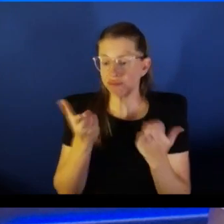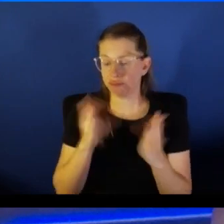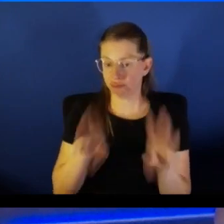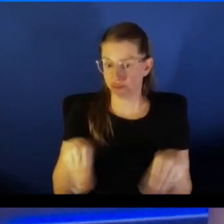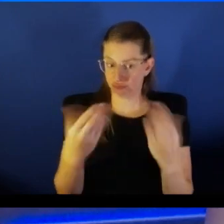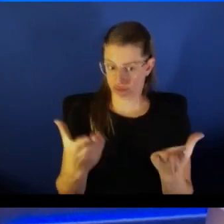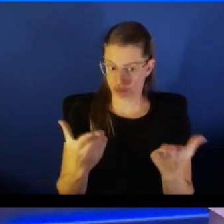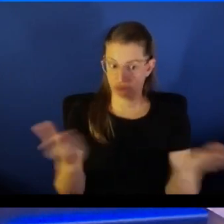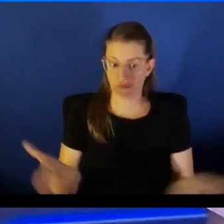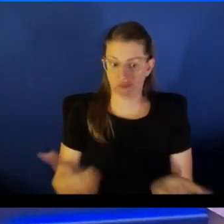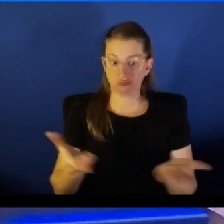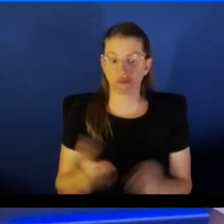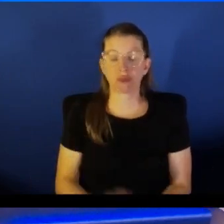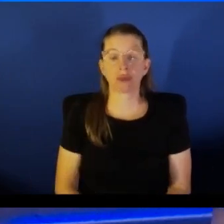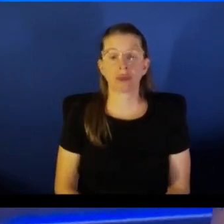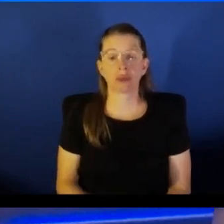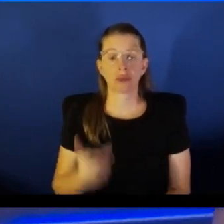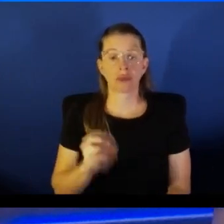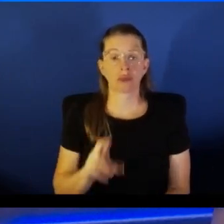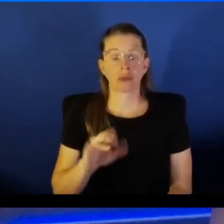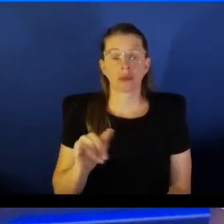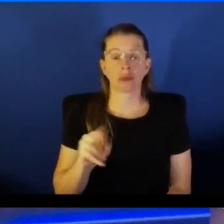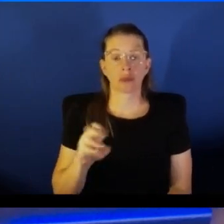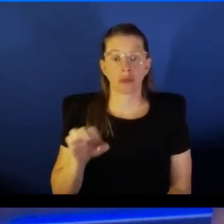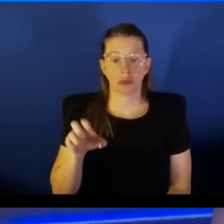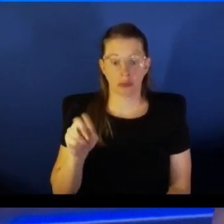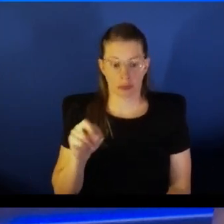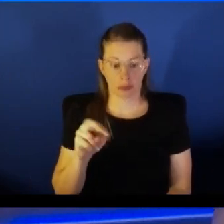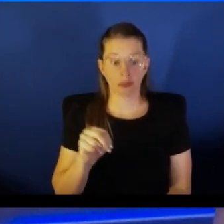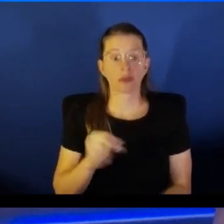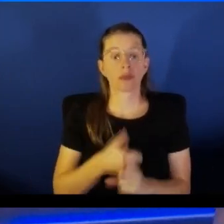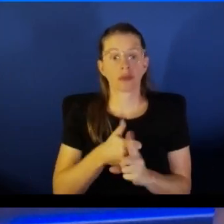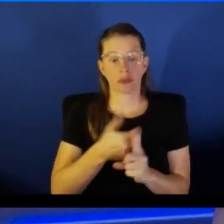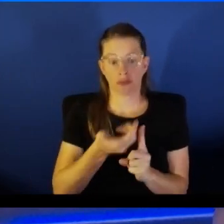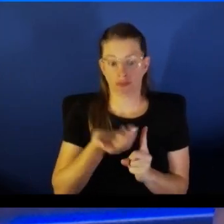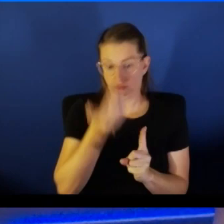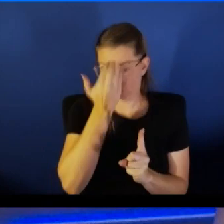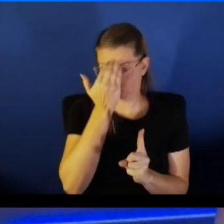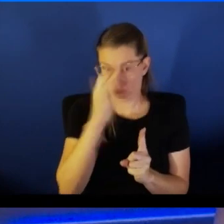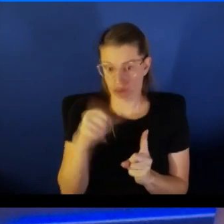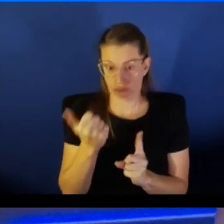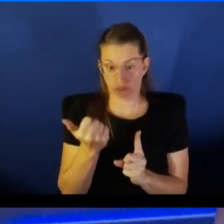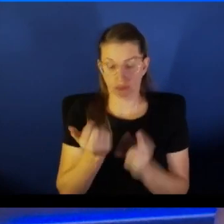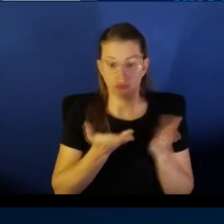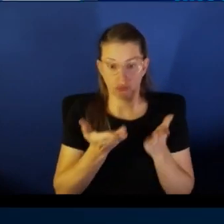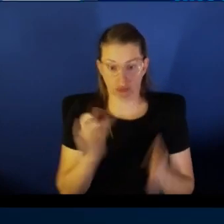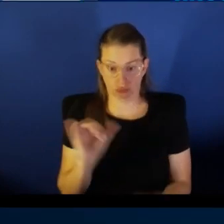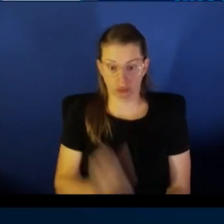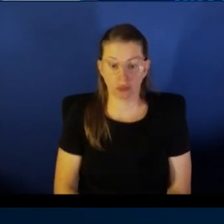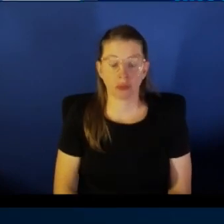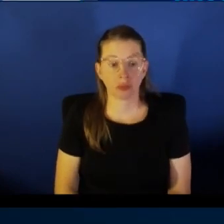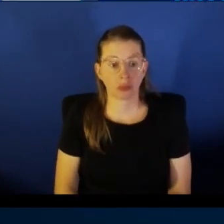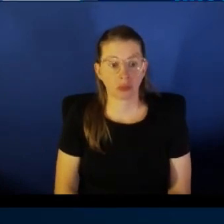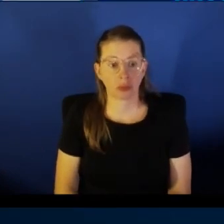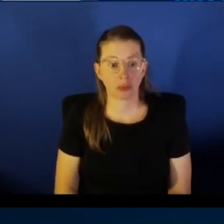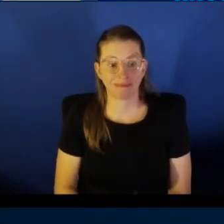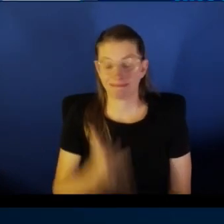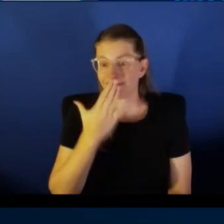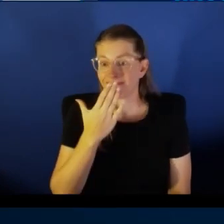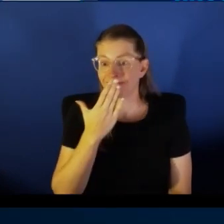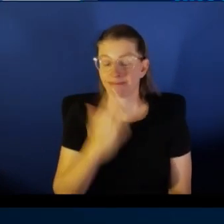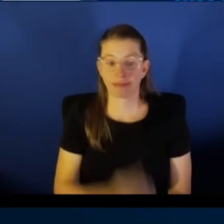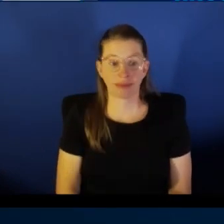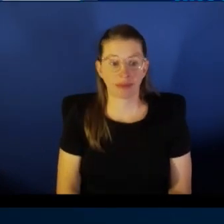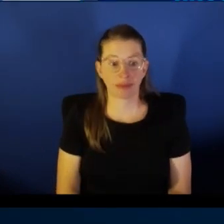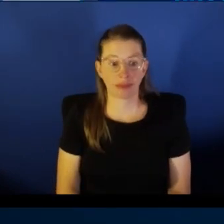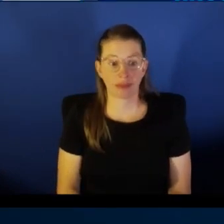and Dr. Jameson also is aware of many other services. Yeah, thanks, Alice. I was going to say that